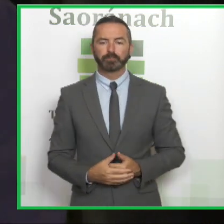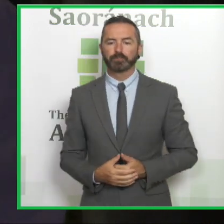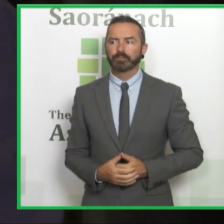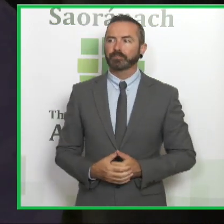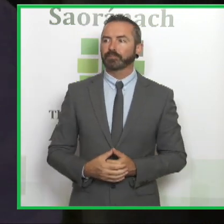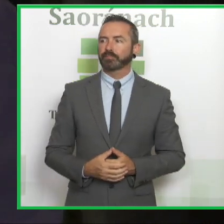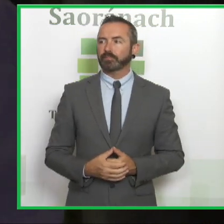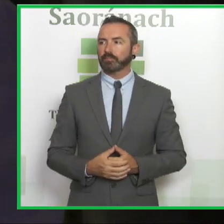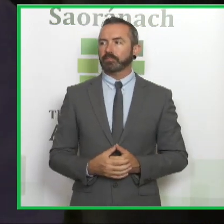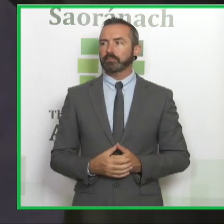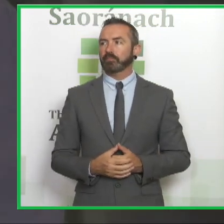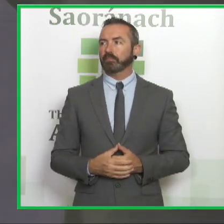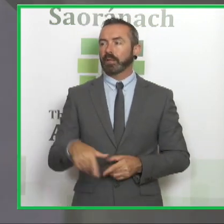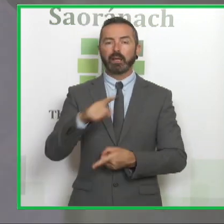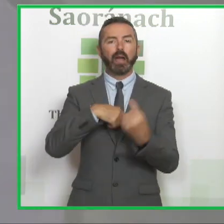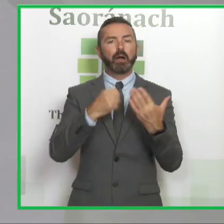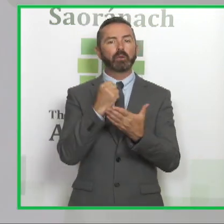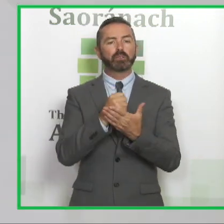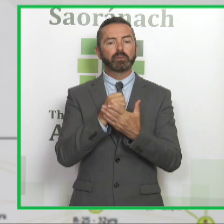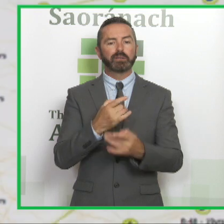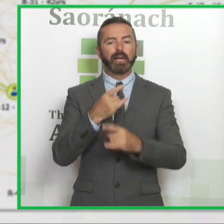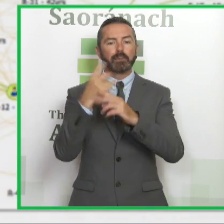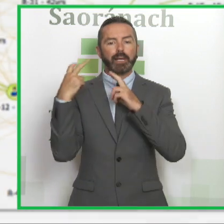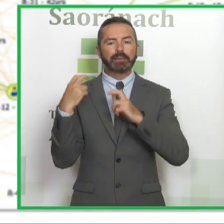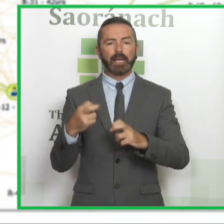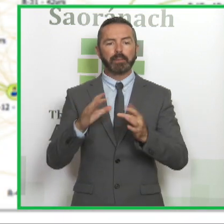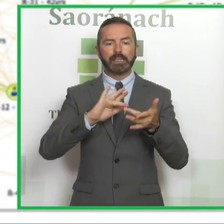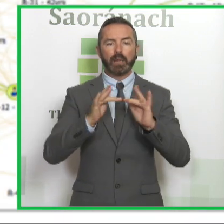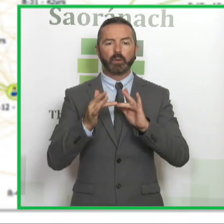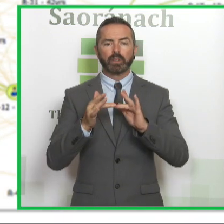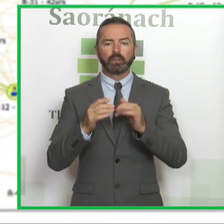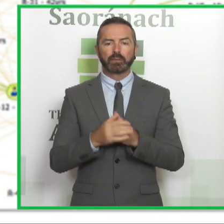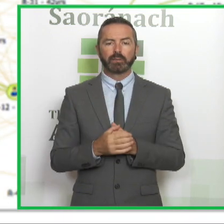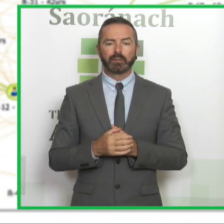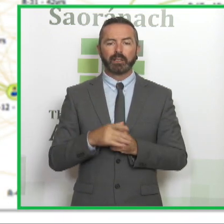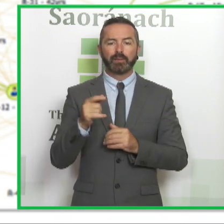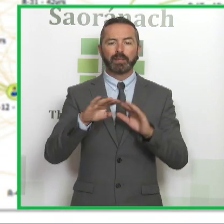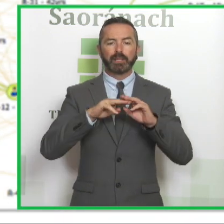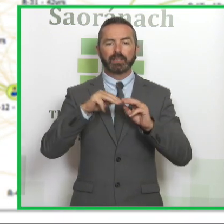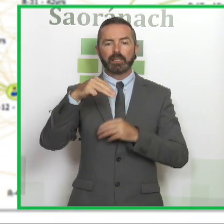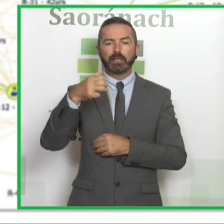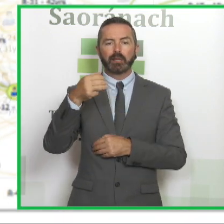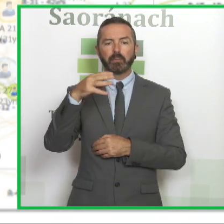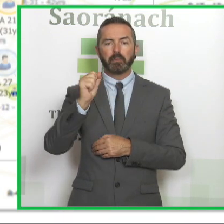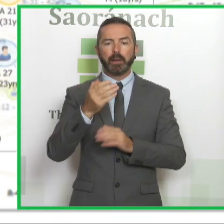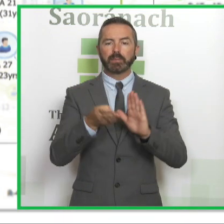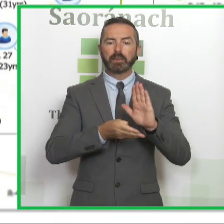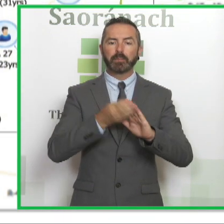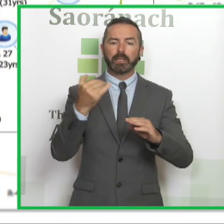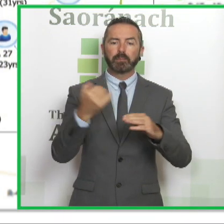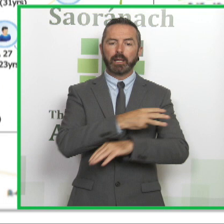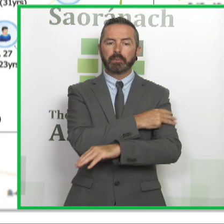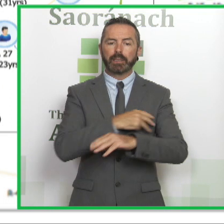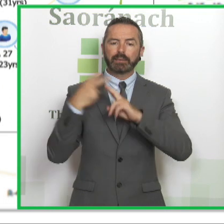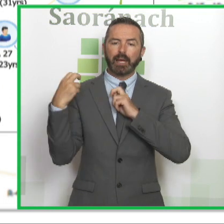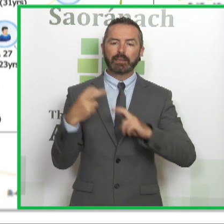In our studies, these are our tools for examining how networks operate. These network maps are built by Garda analysts.